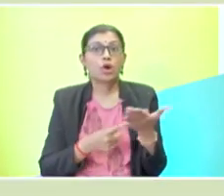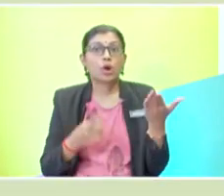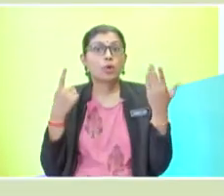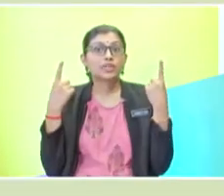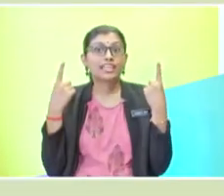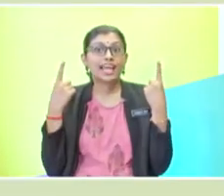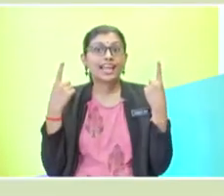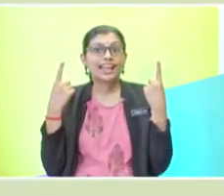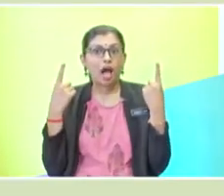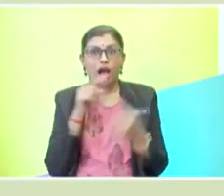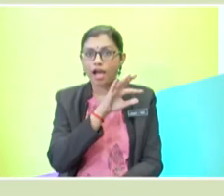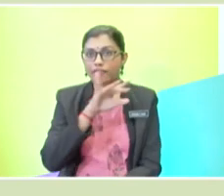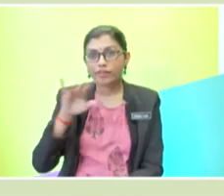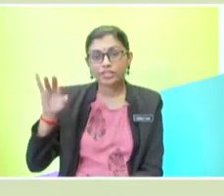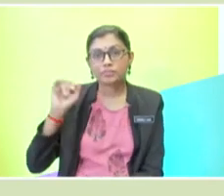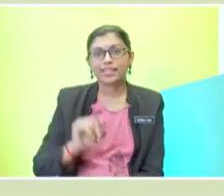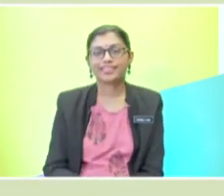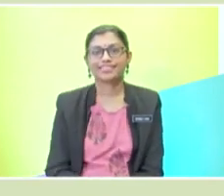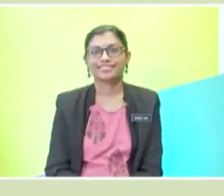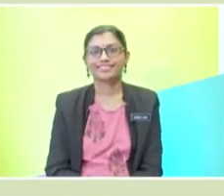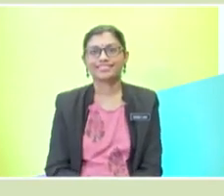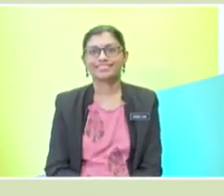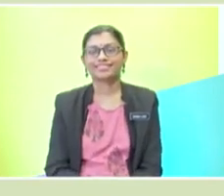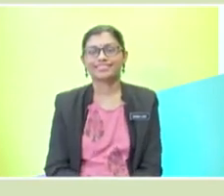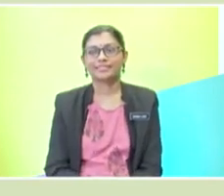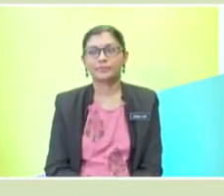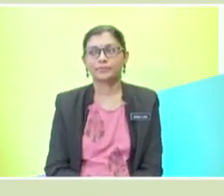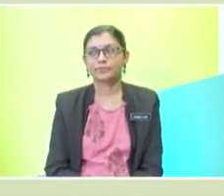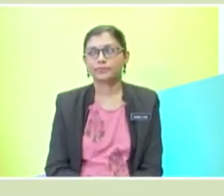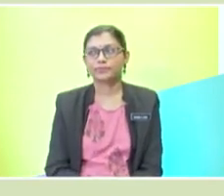Pepperoni. Oh, pepperoni. Okay. Ooh. How do you spell pepperoni?